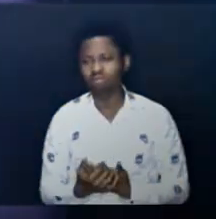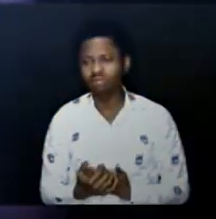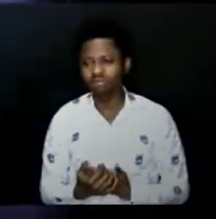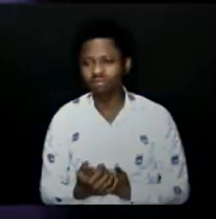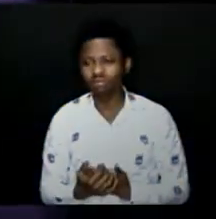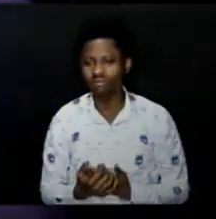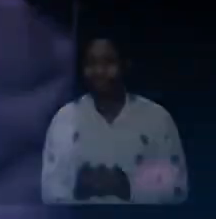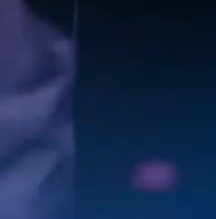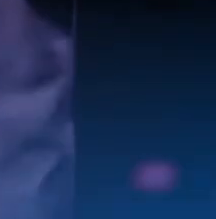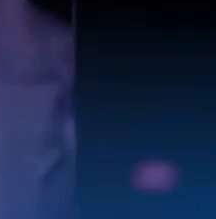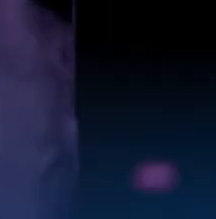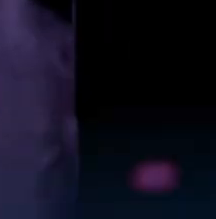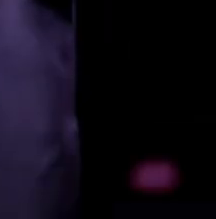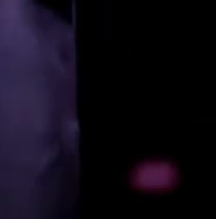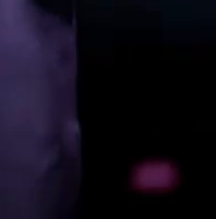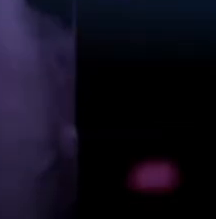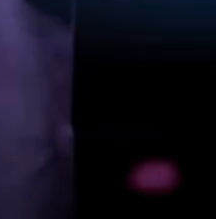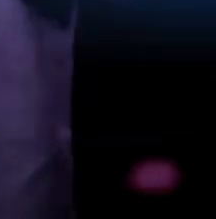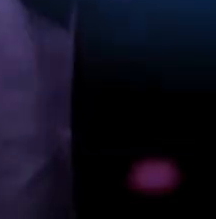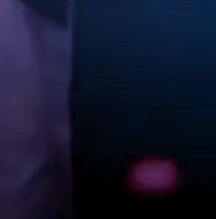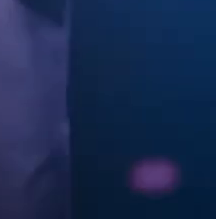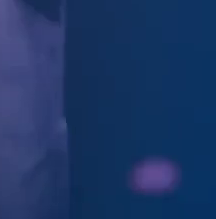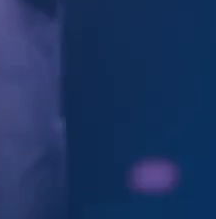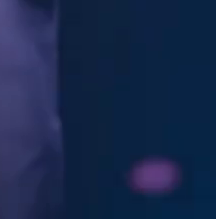better than our